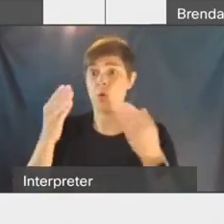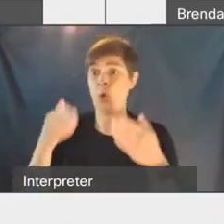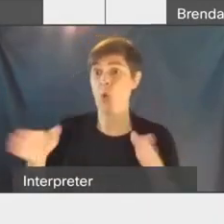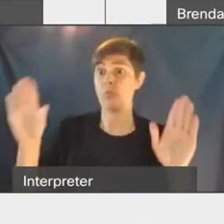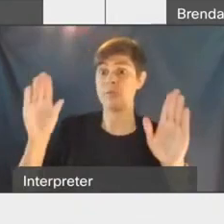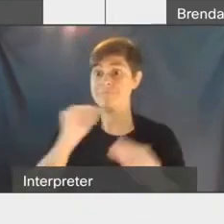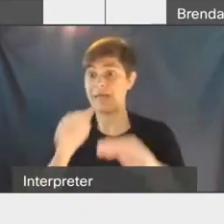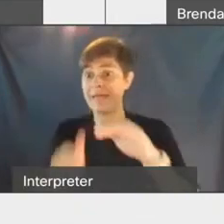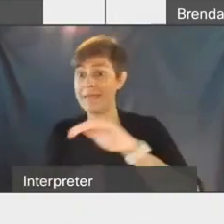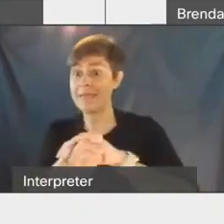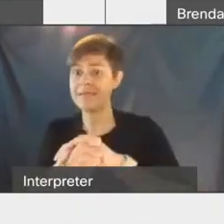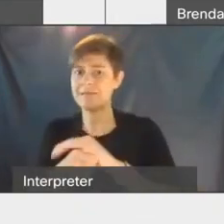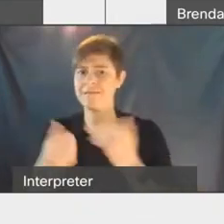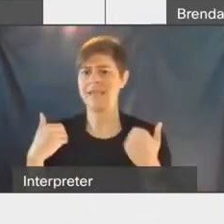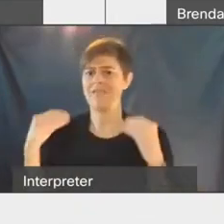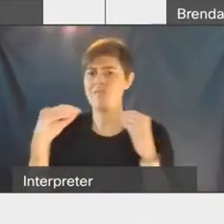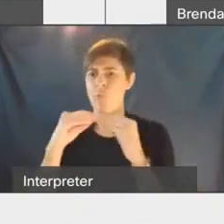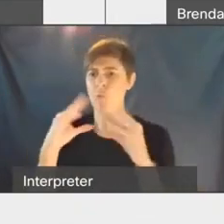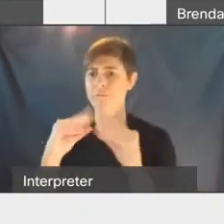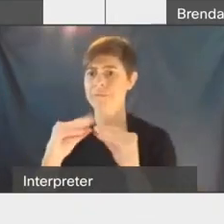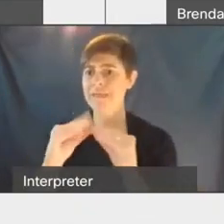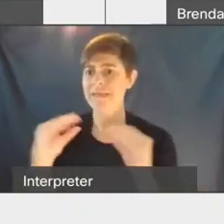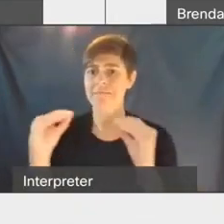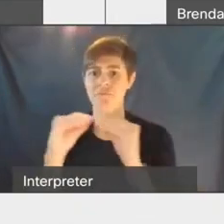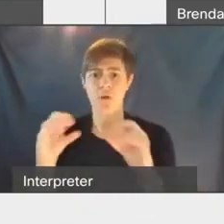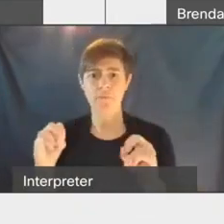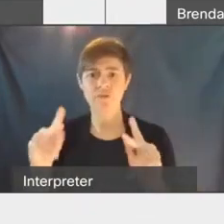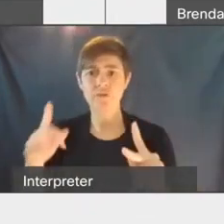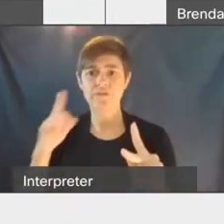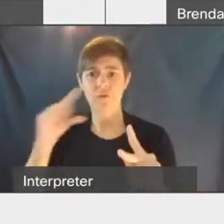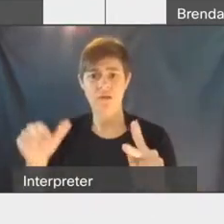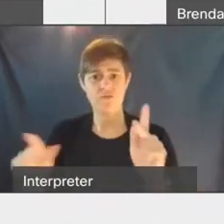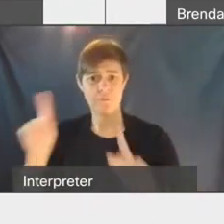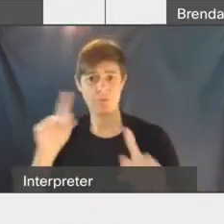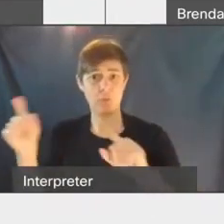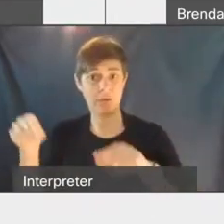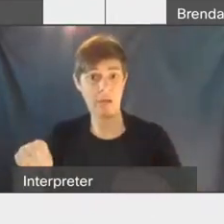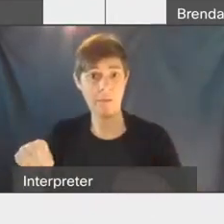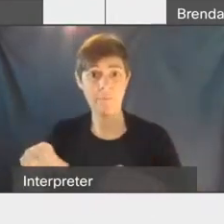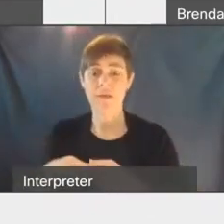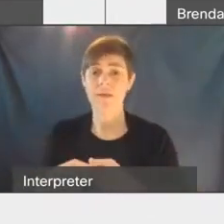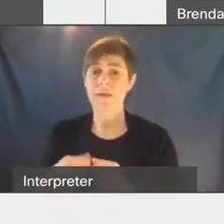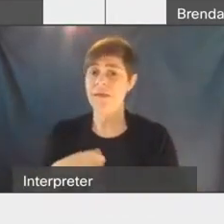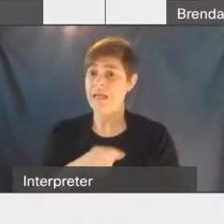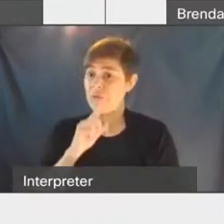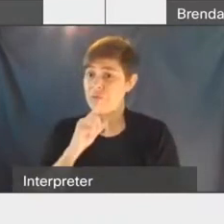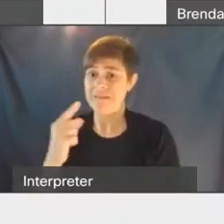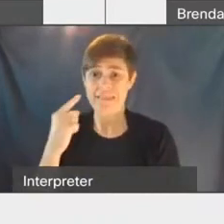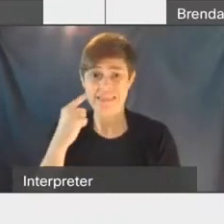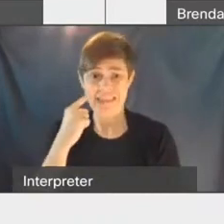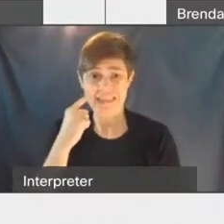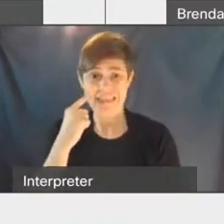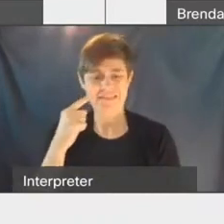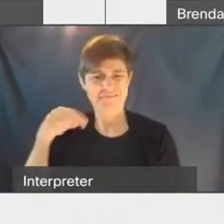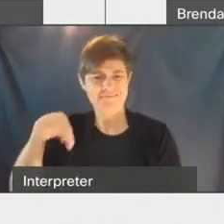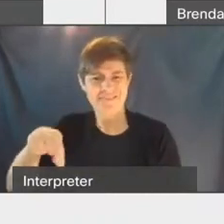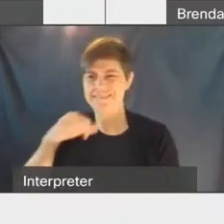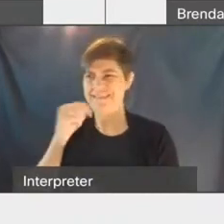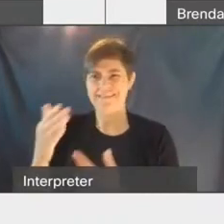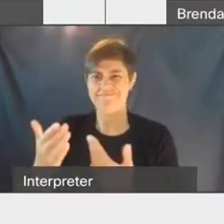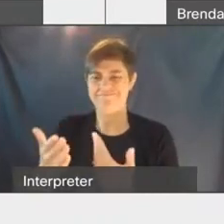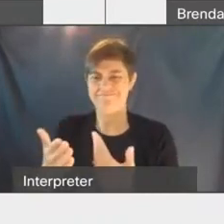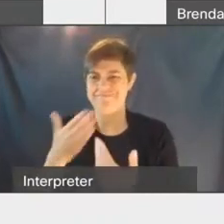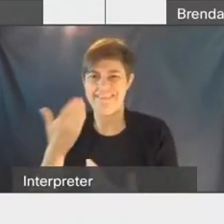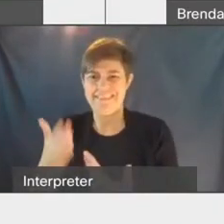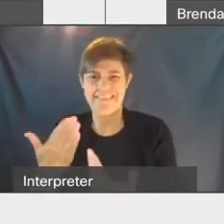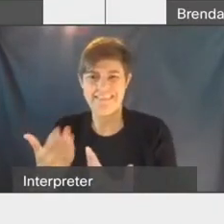there would be many more opportunities for other citizens to be here. So I really think this was very inconvenient, and I think it